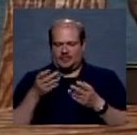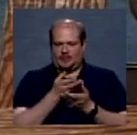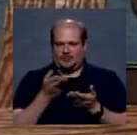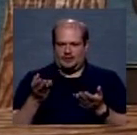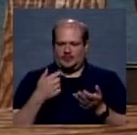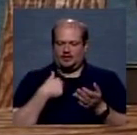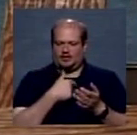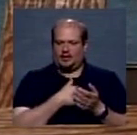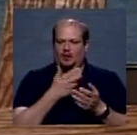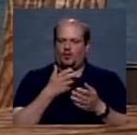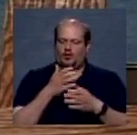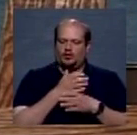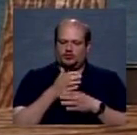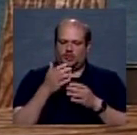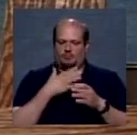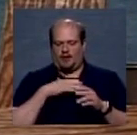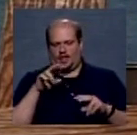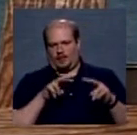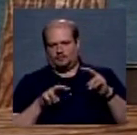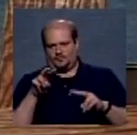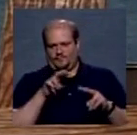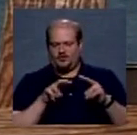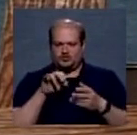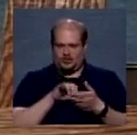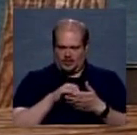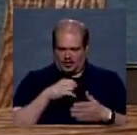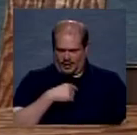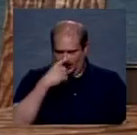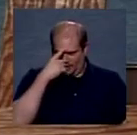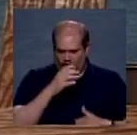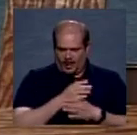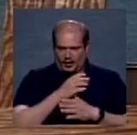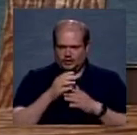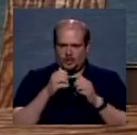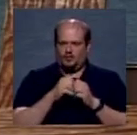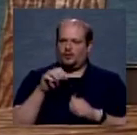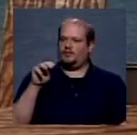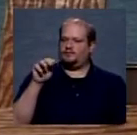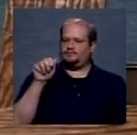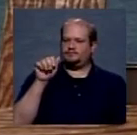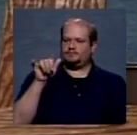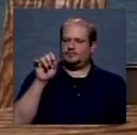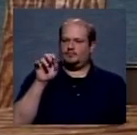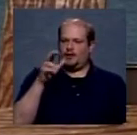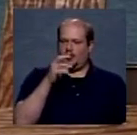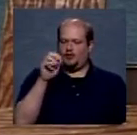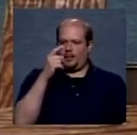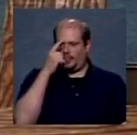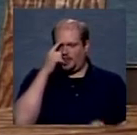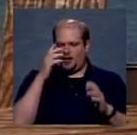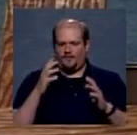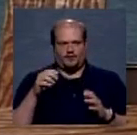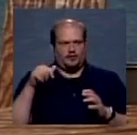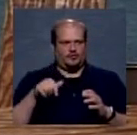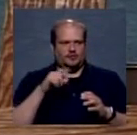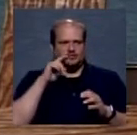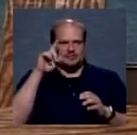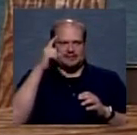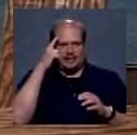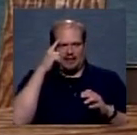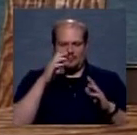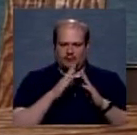to share, an observation that I think I shared with the mayor and the governor. This is the capital